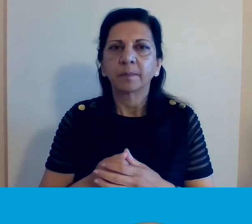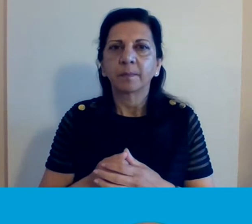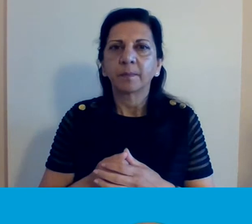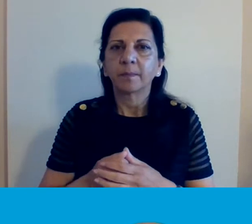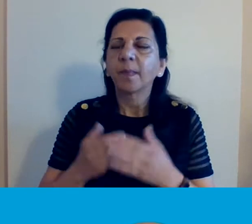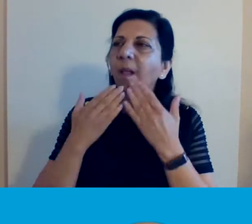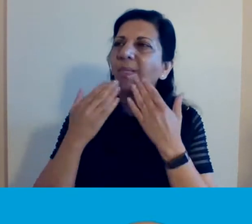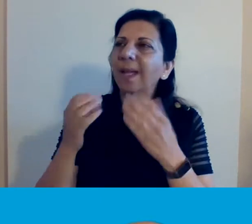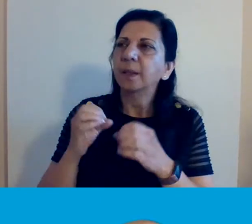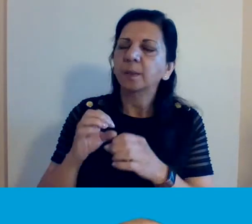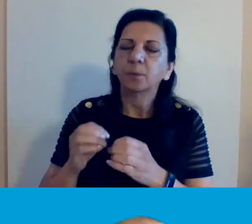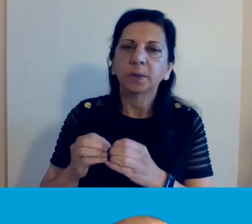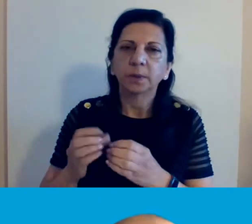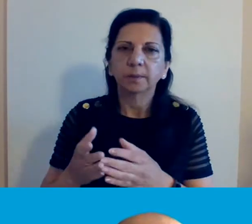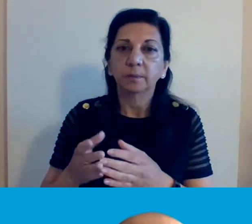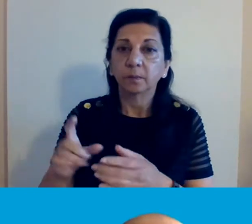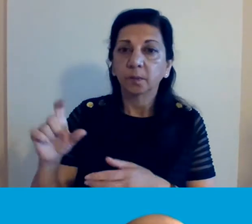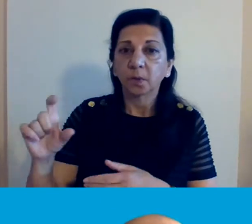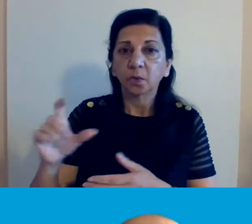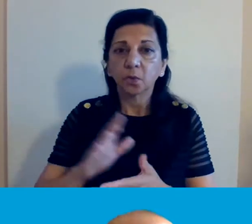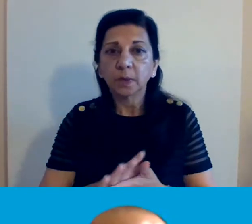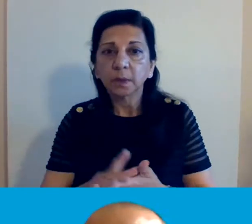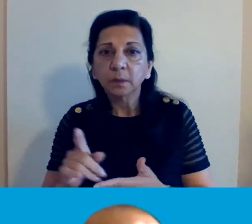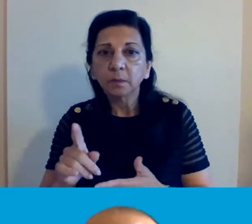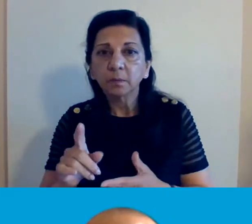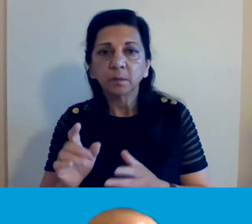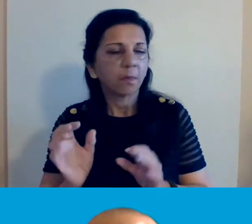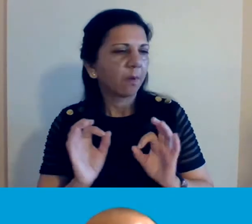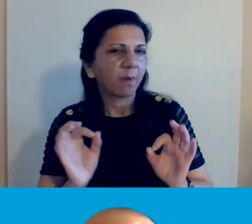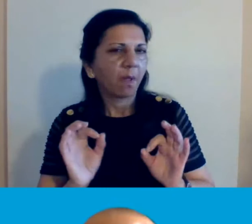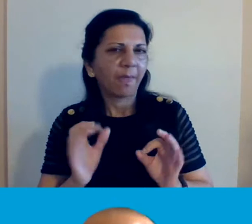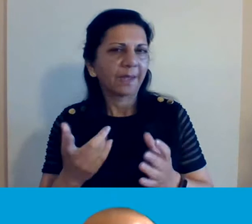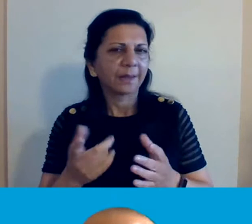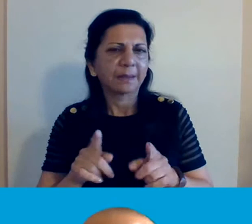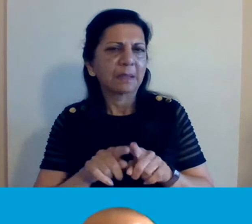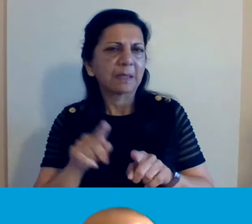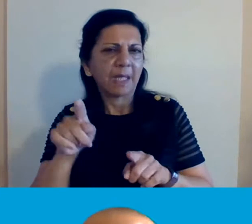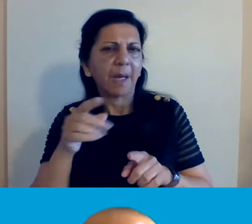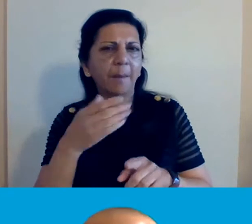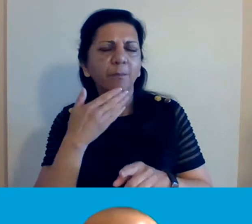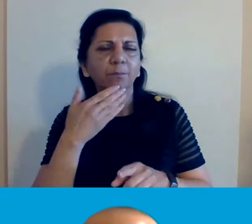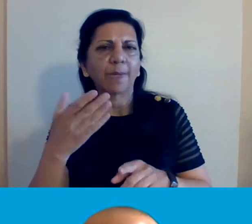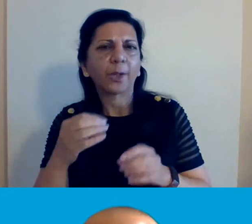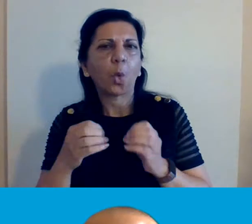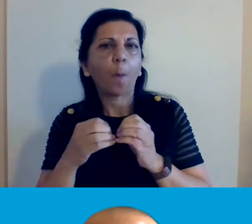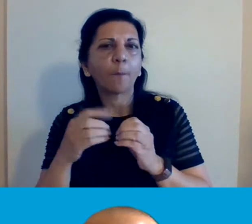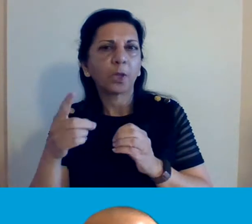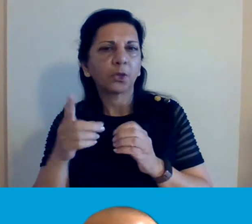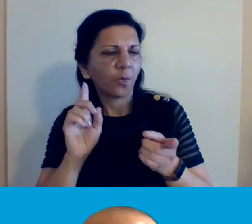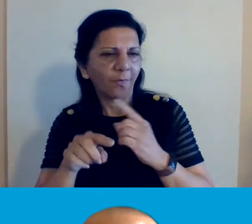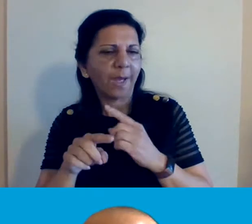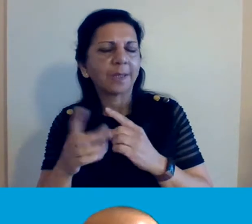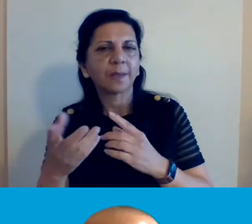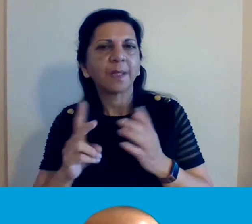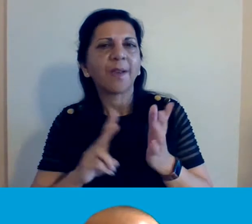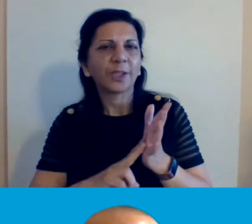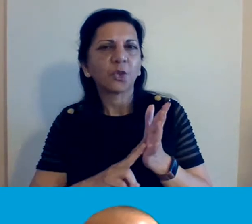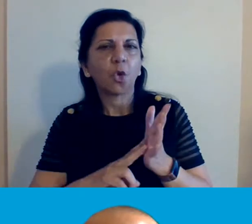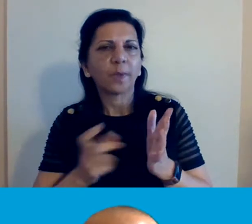Thanks. Chris, anything to add? Nothing, just to reiterate, I think thanks, Bridget. I think you've answered Victoria's question